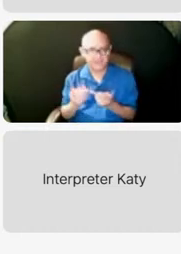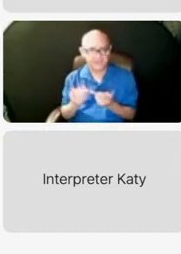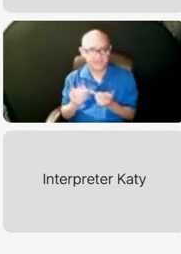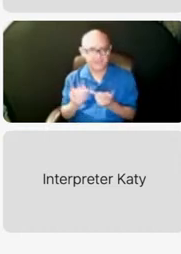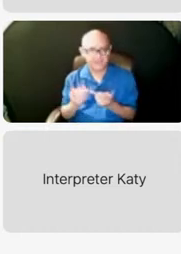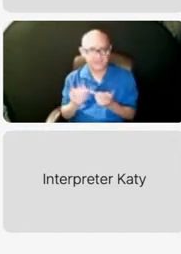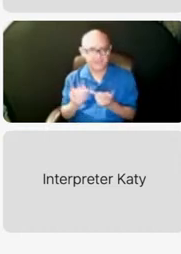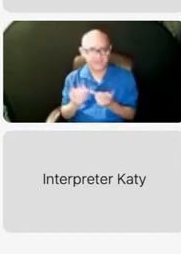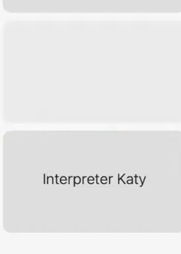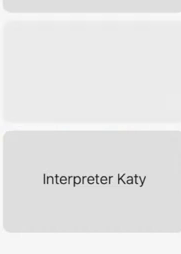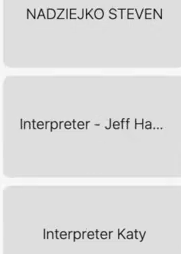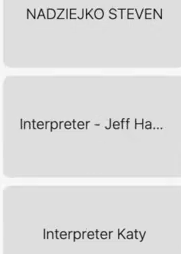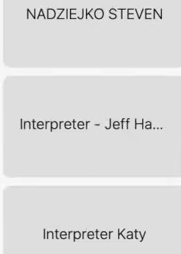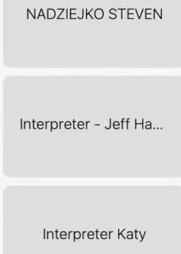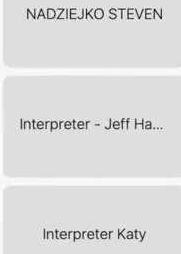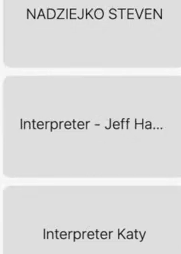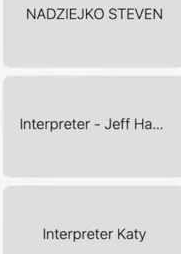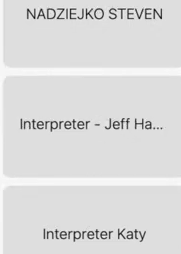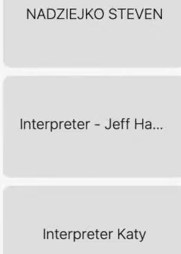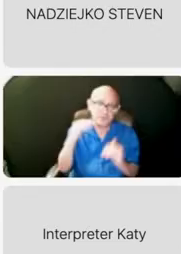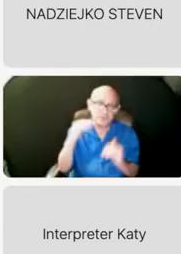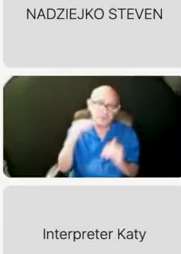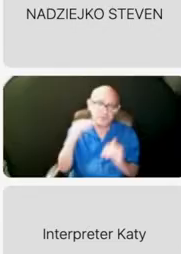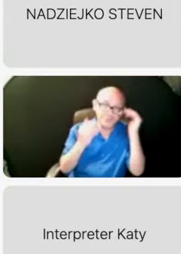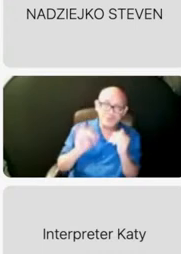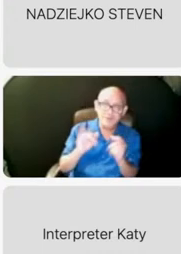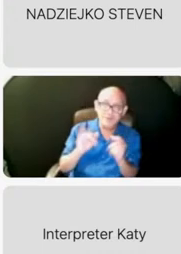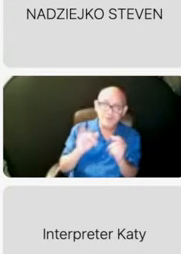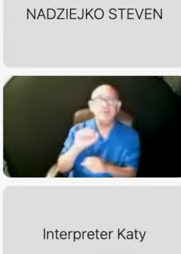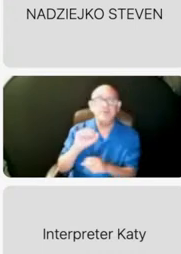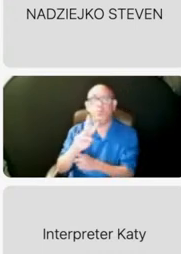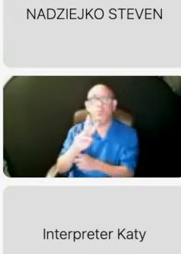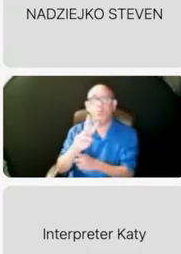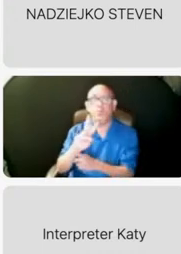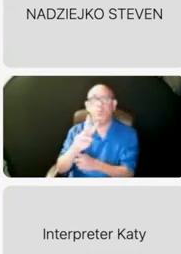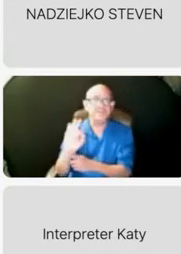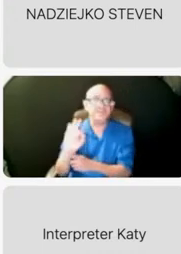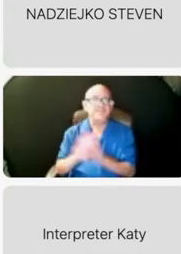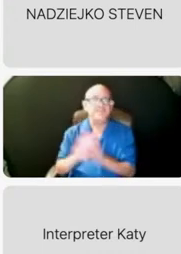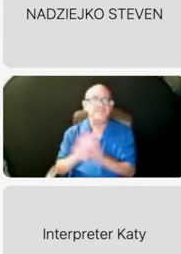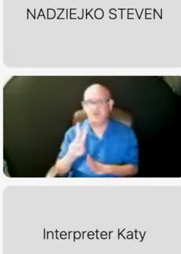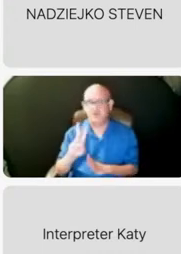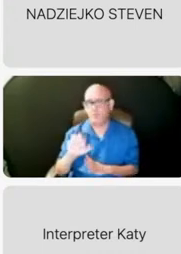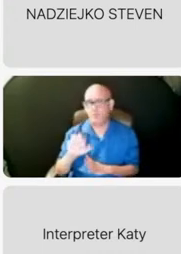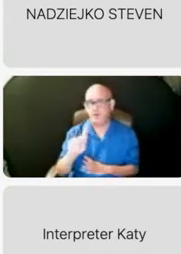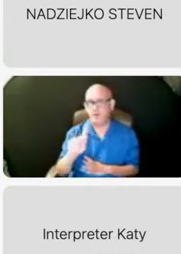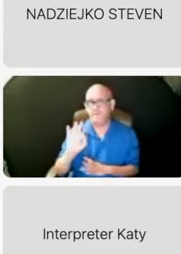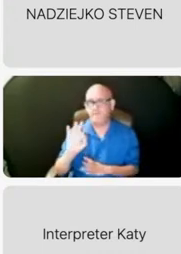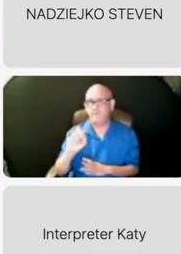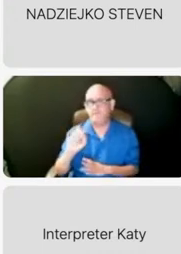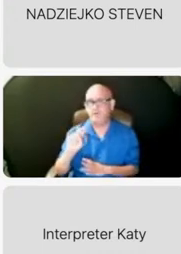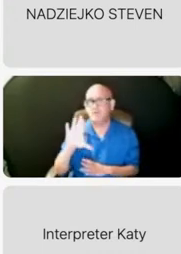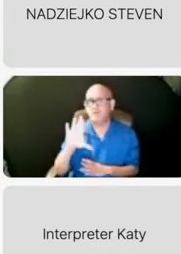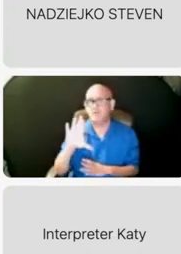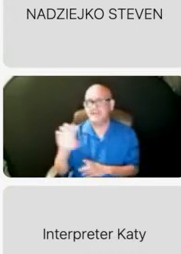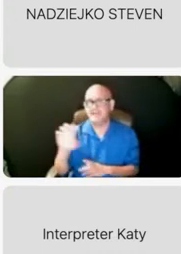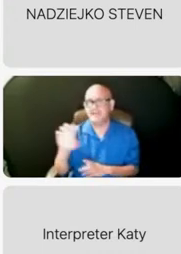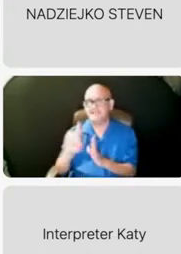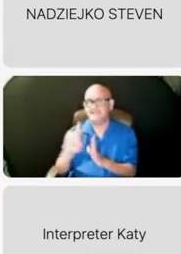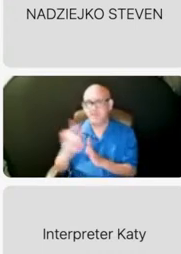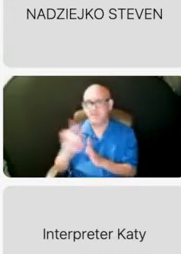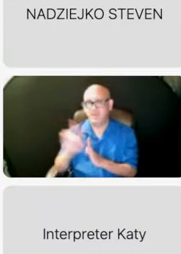for adults because it's a workforce development uh uh uh what would say uh